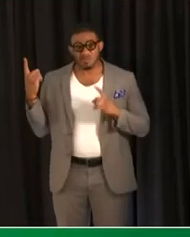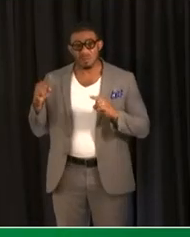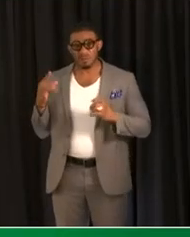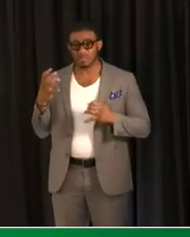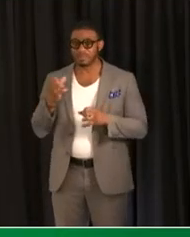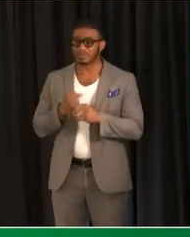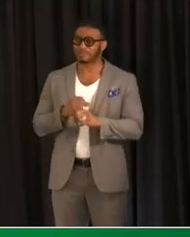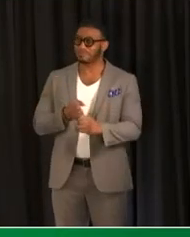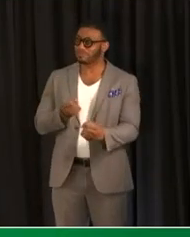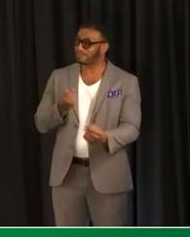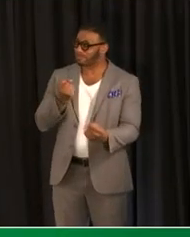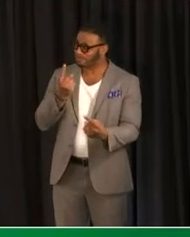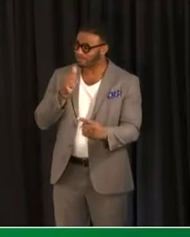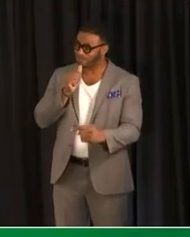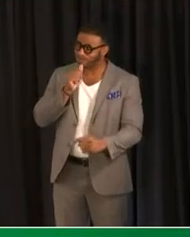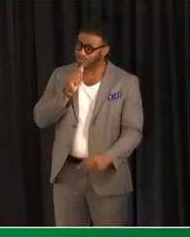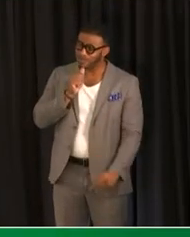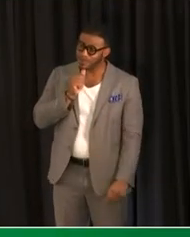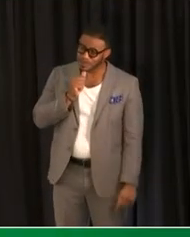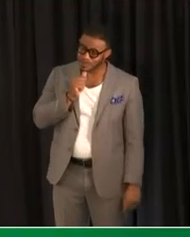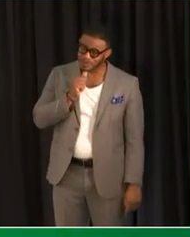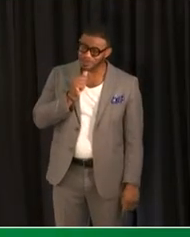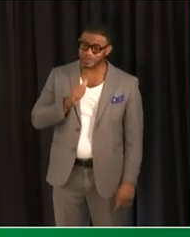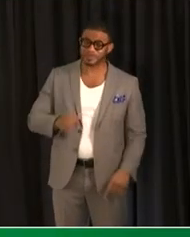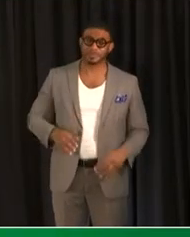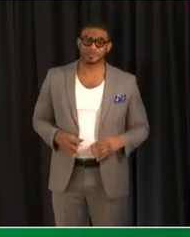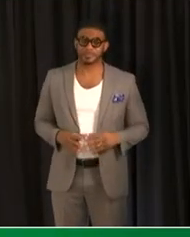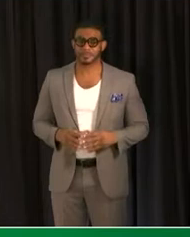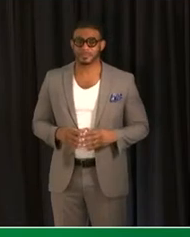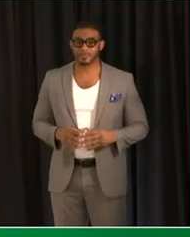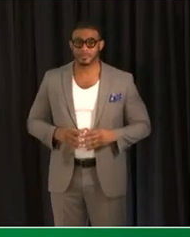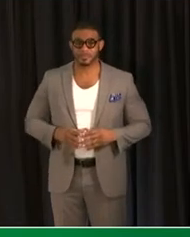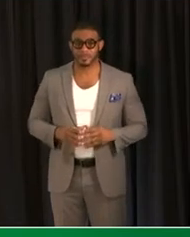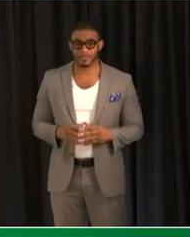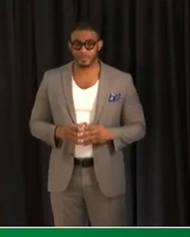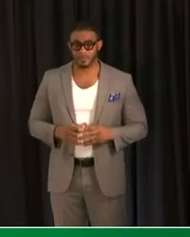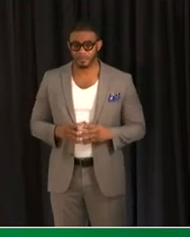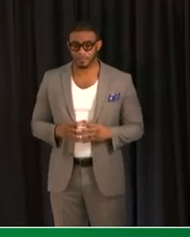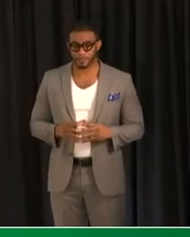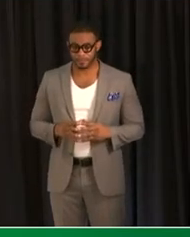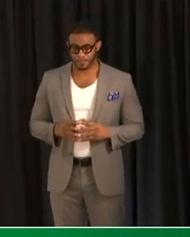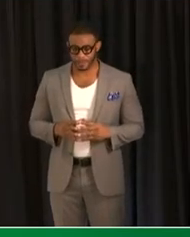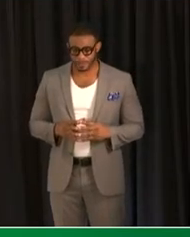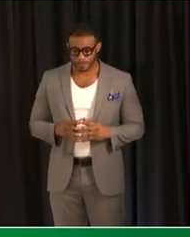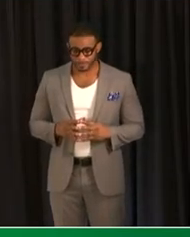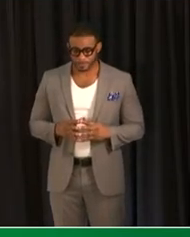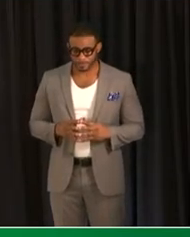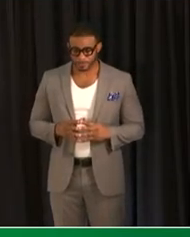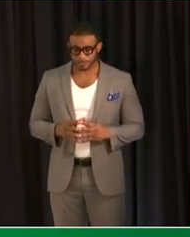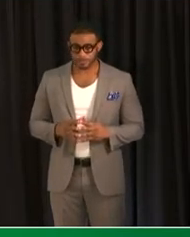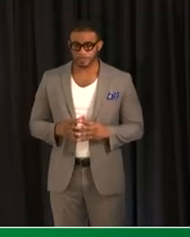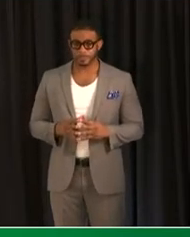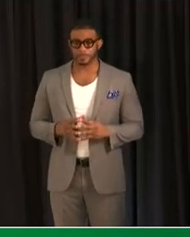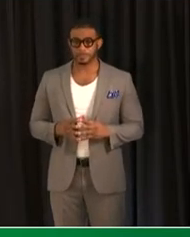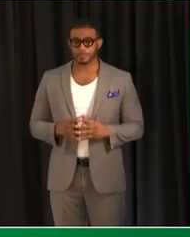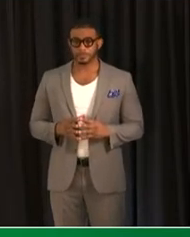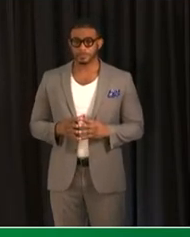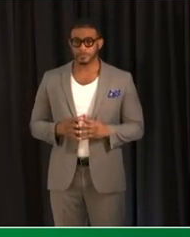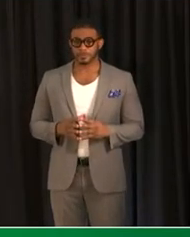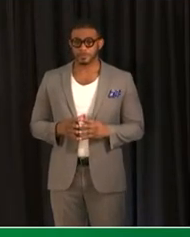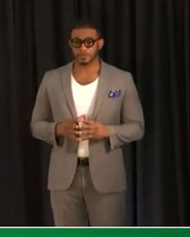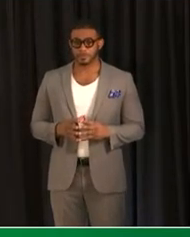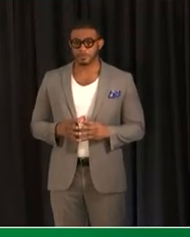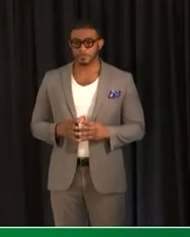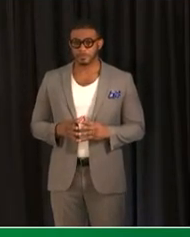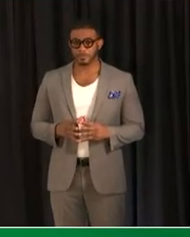it. También teníamos que dejar que ciertos empleados se quedaran un día en su casa porque no podíamos tener todo el grupo